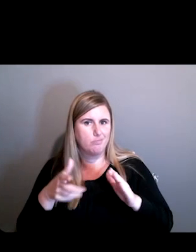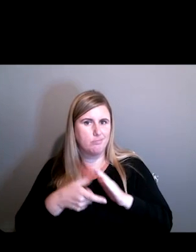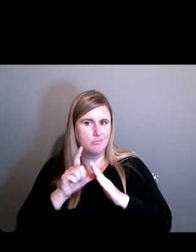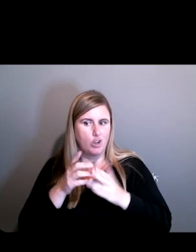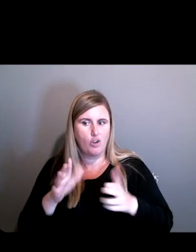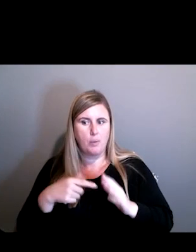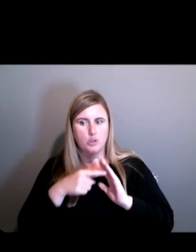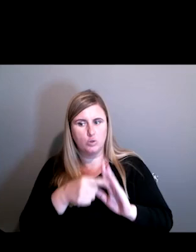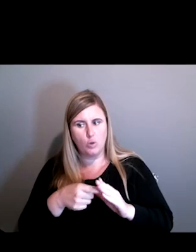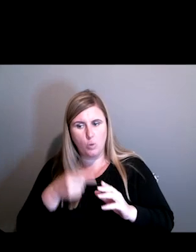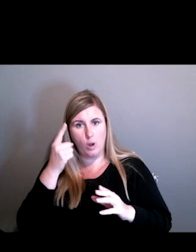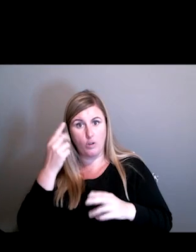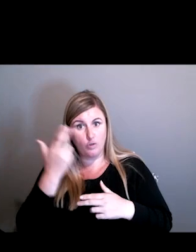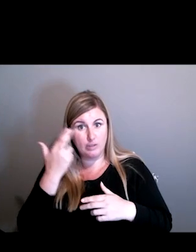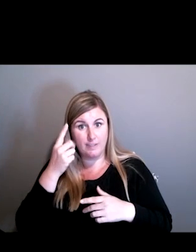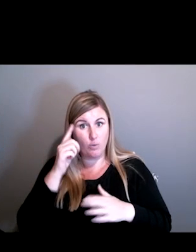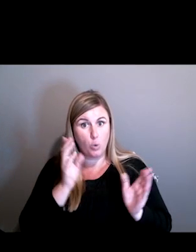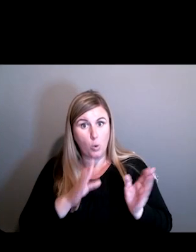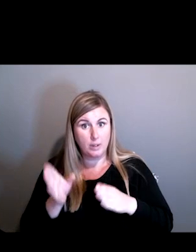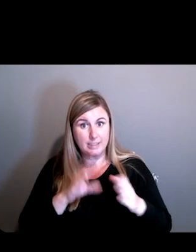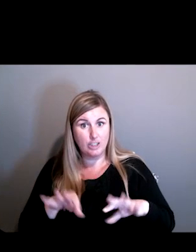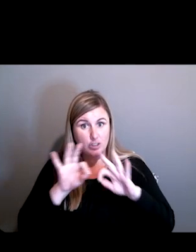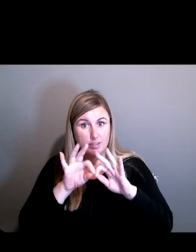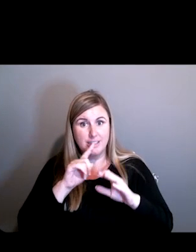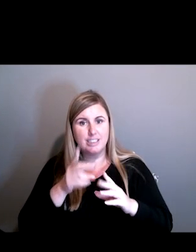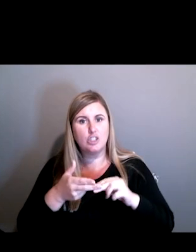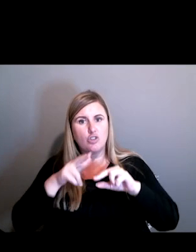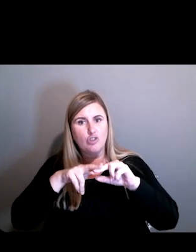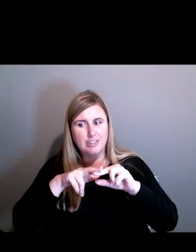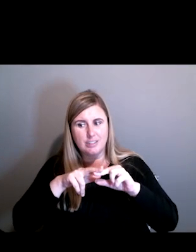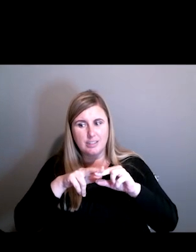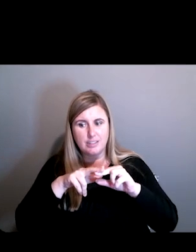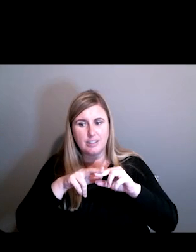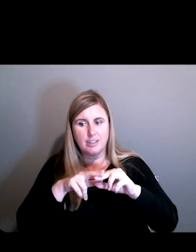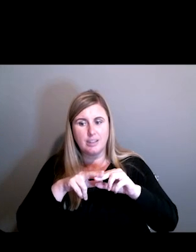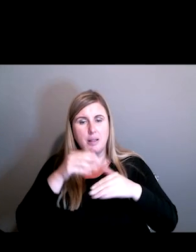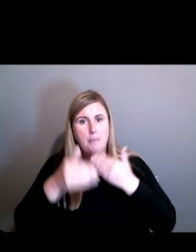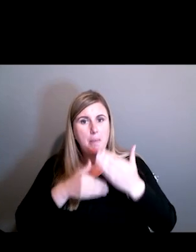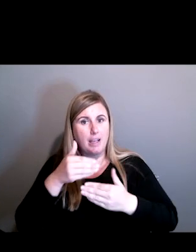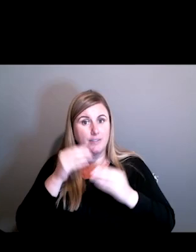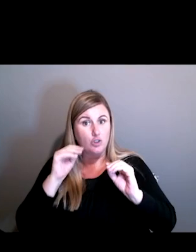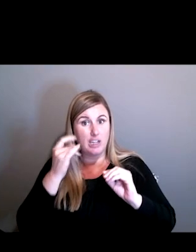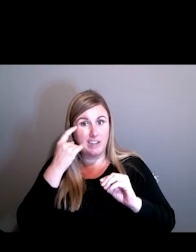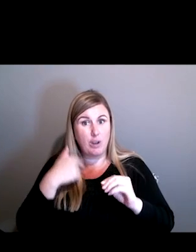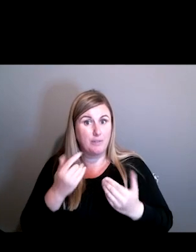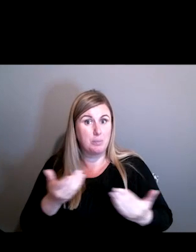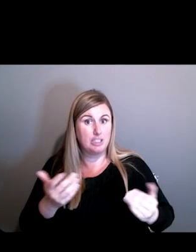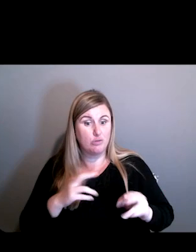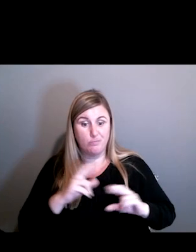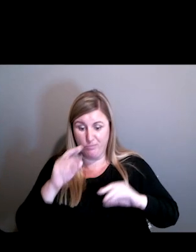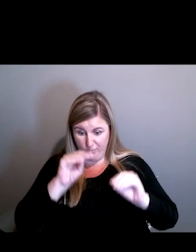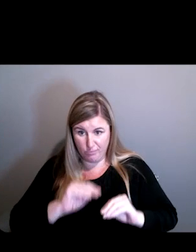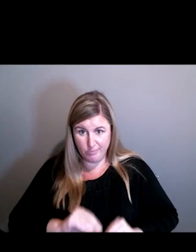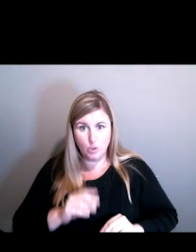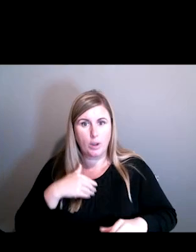Real quick, I know Cheryl covered this already, but I just want to show one of the reasons for organization is it increases the pace